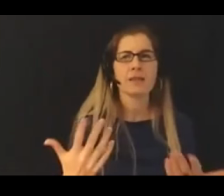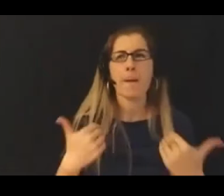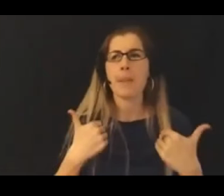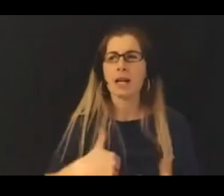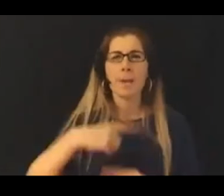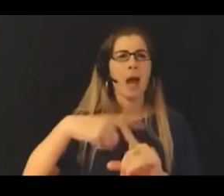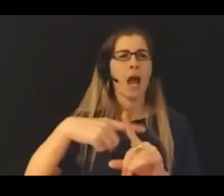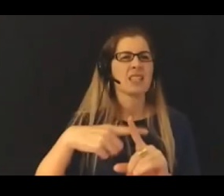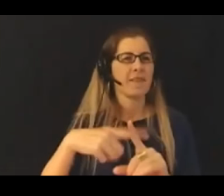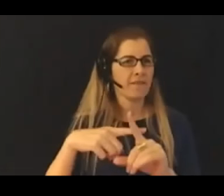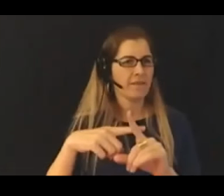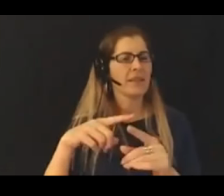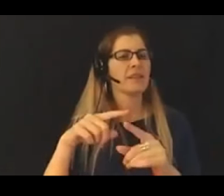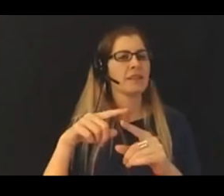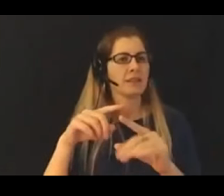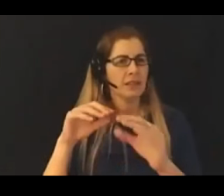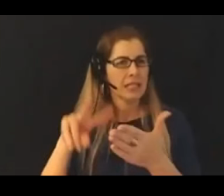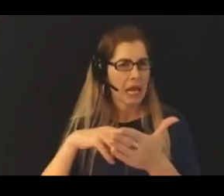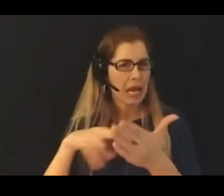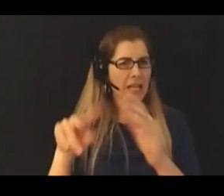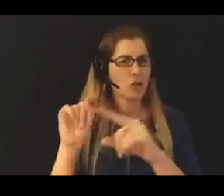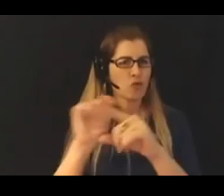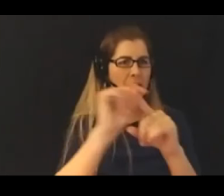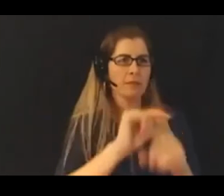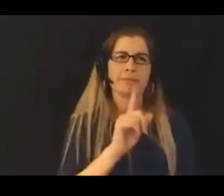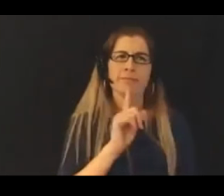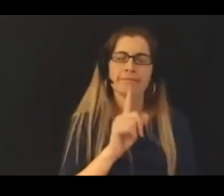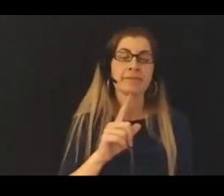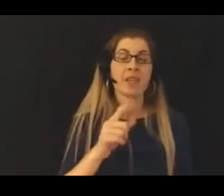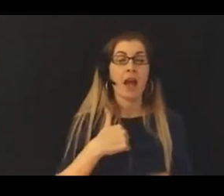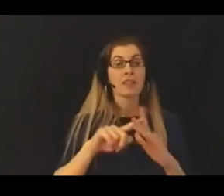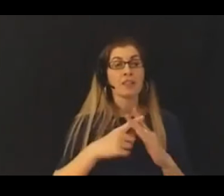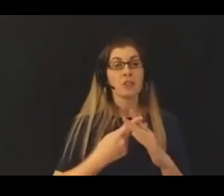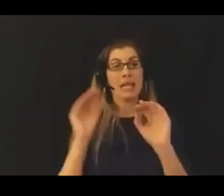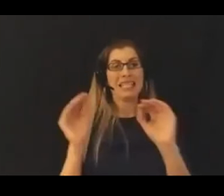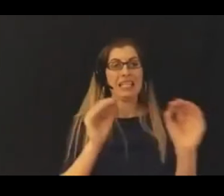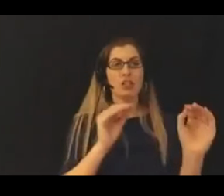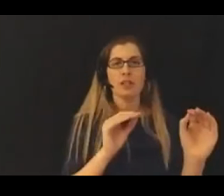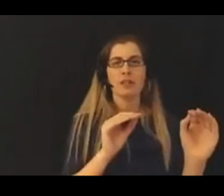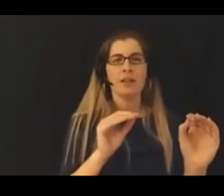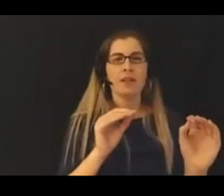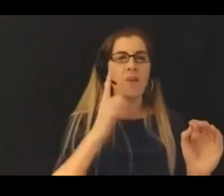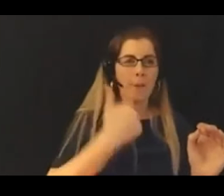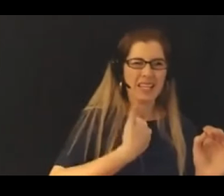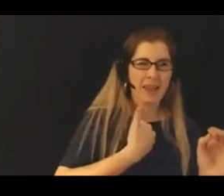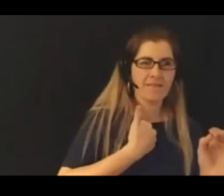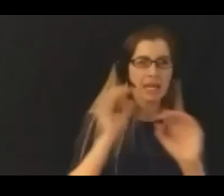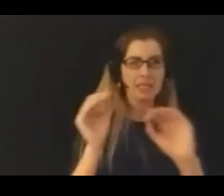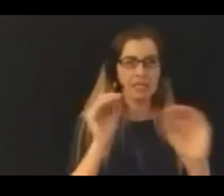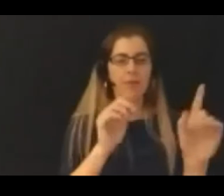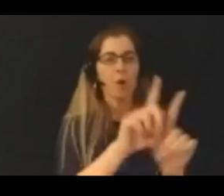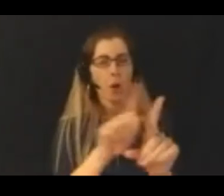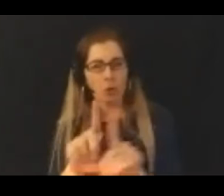really lacking. So I started teaching again, sort of just as myself, but then have branched out to bring in